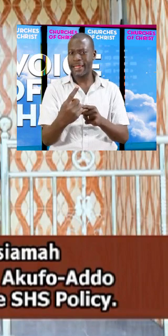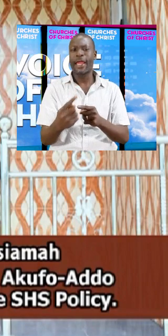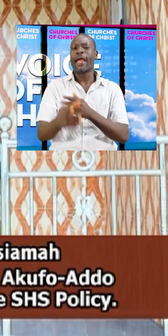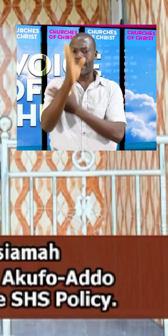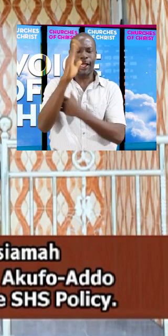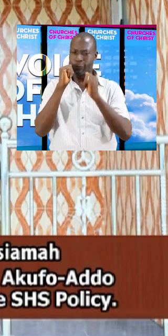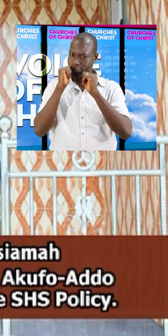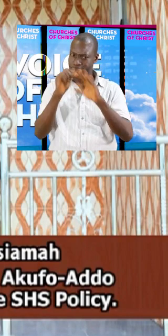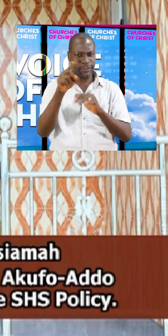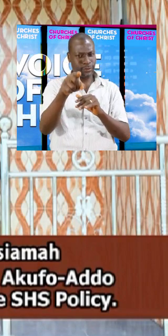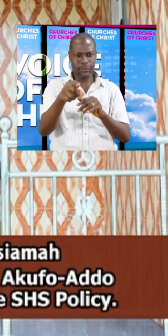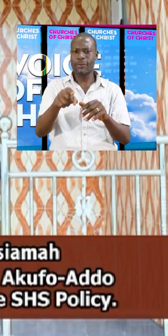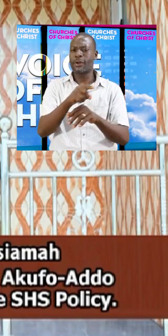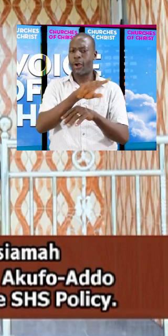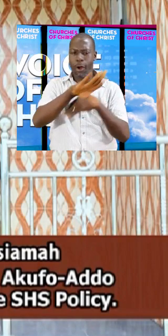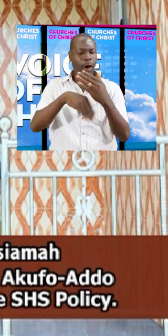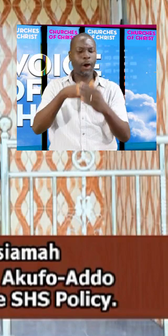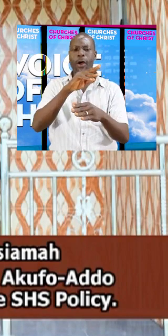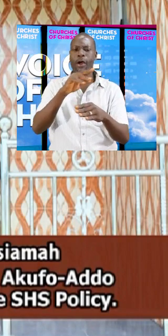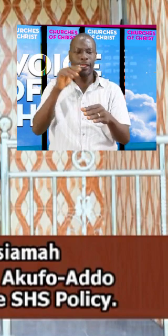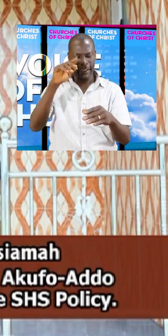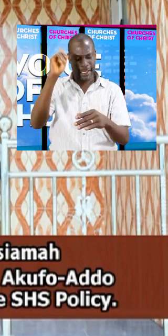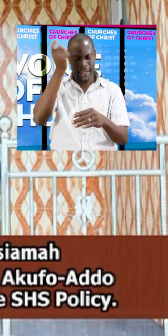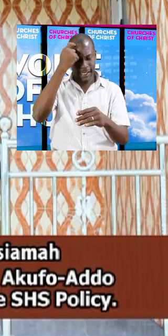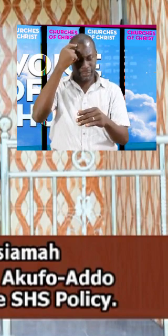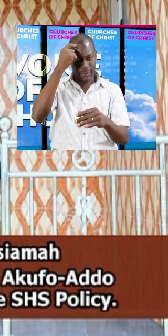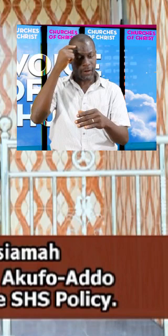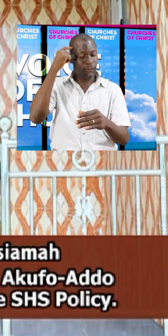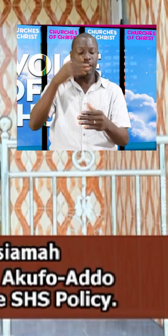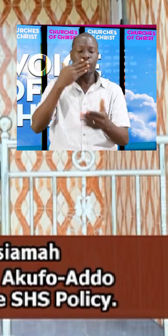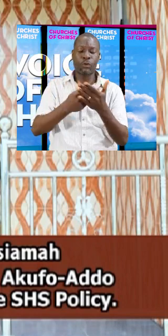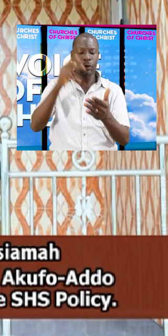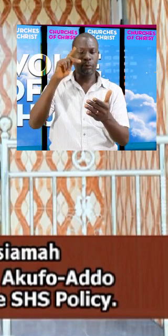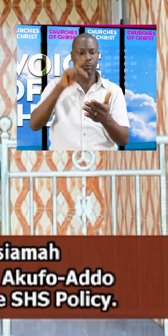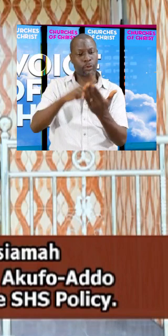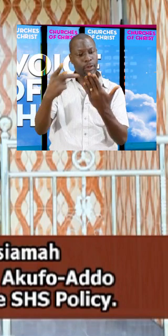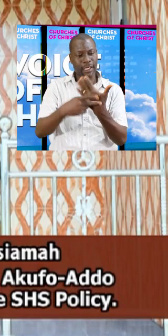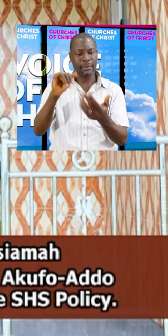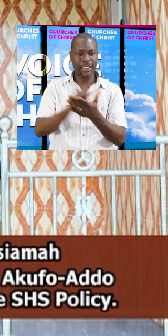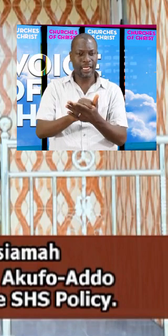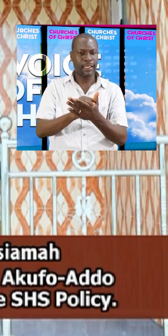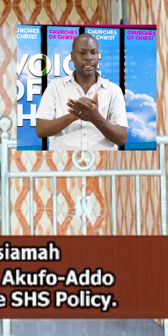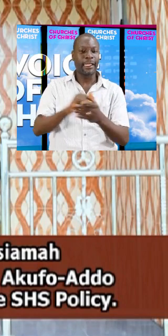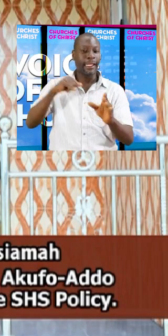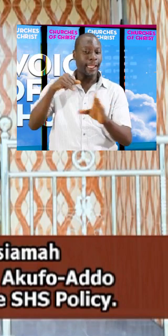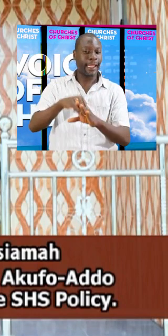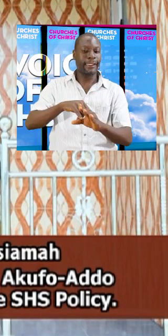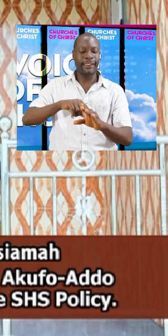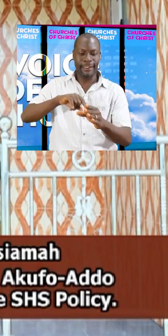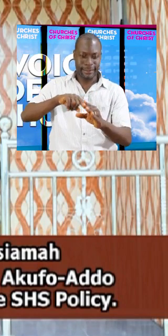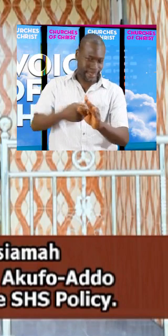unyankupon enshira abeyi. Ewo jume diya se se, odye sine niso. Na na ocha ituye muye ano, eshe